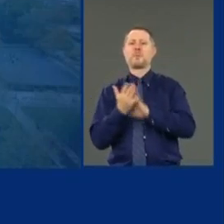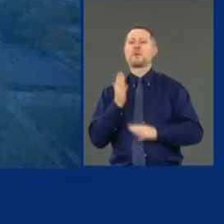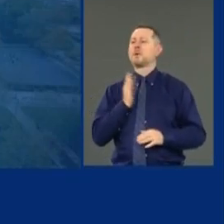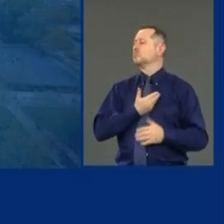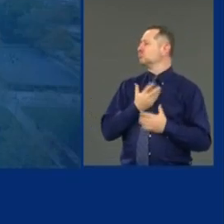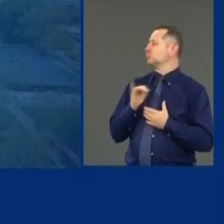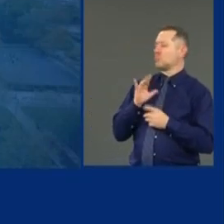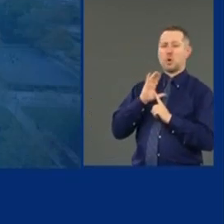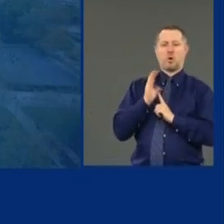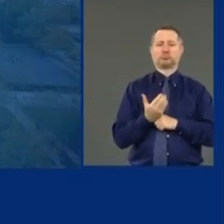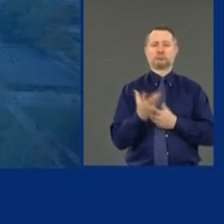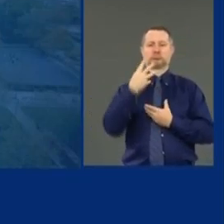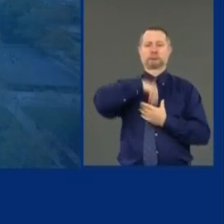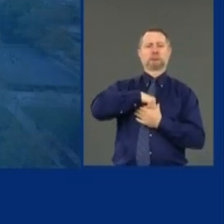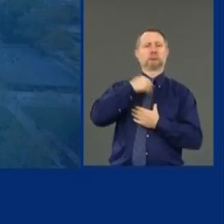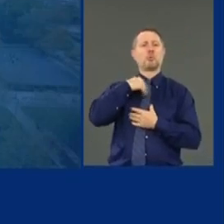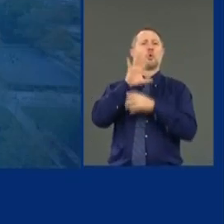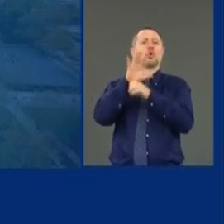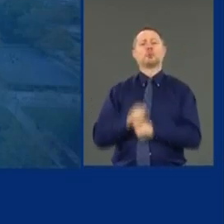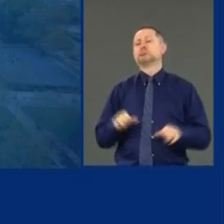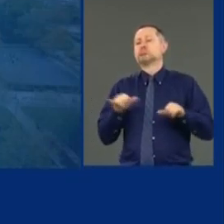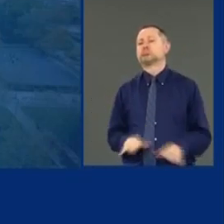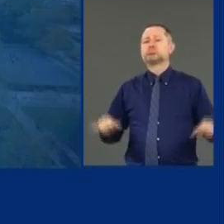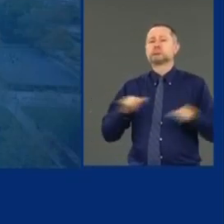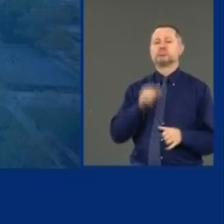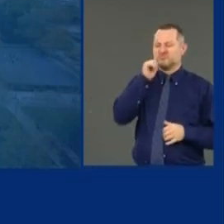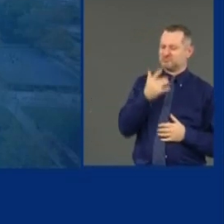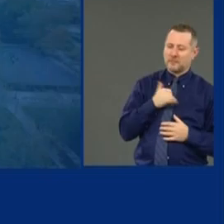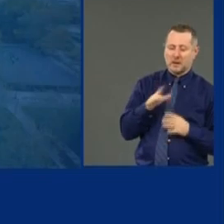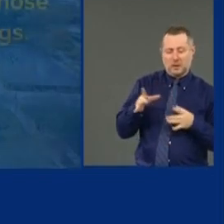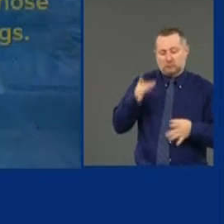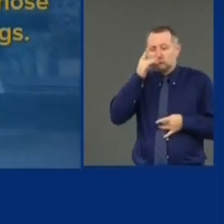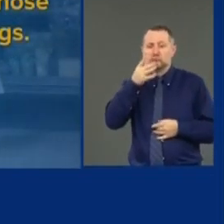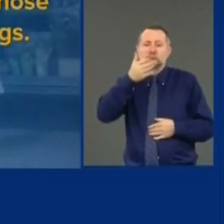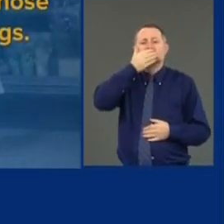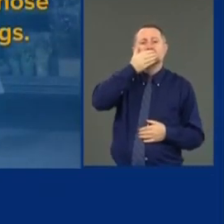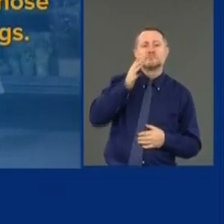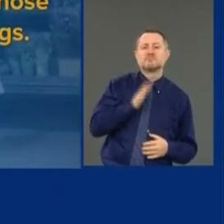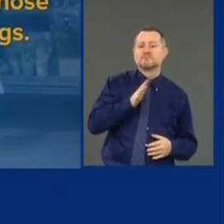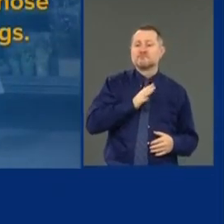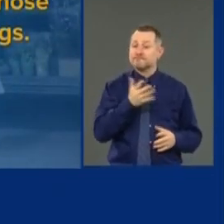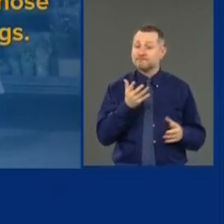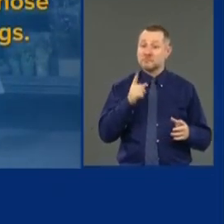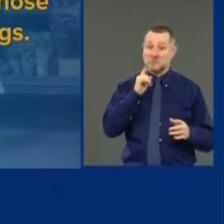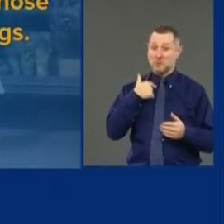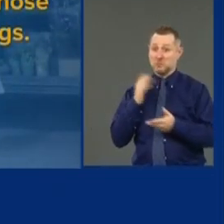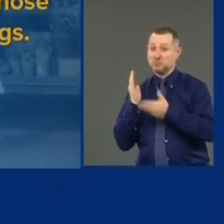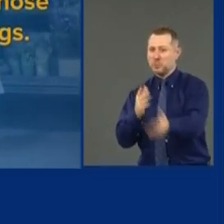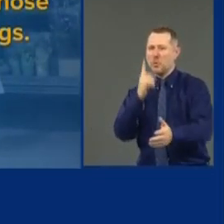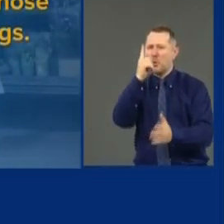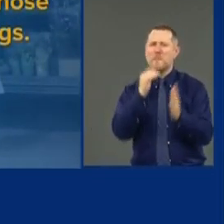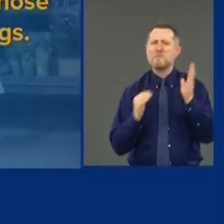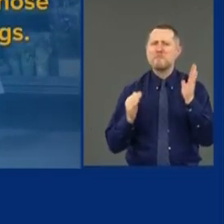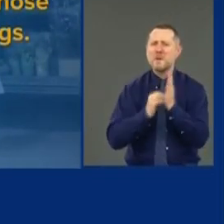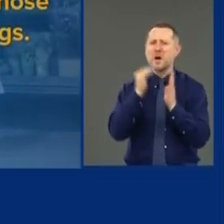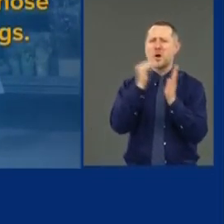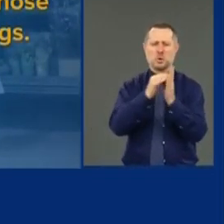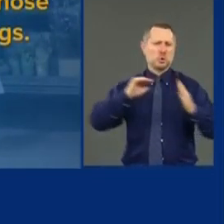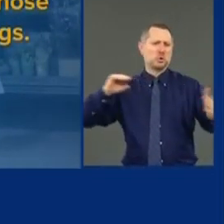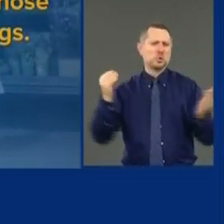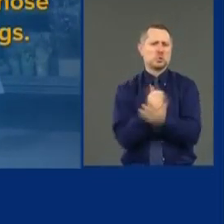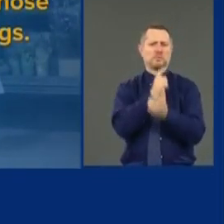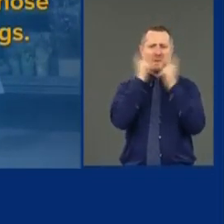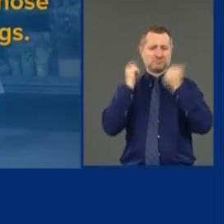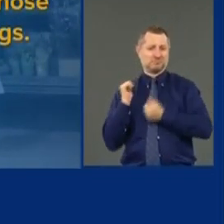New York to get New Yorkers to wear them. We're bringing 1 million additional masks today. And today I'm signing an executive